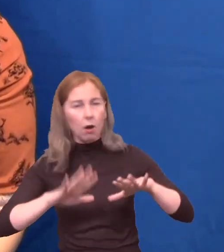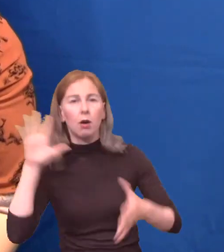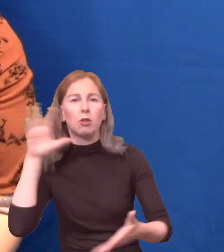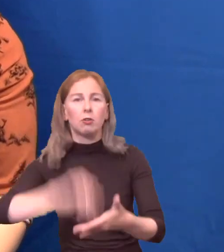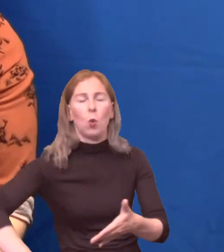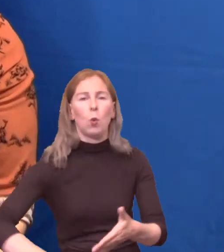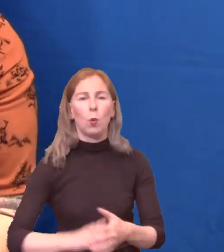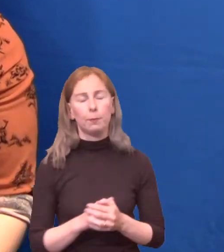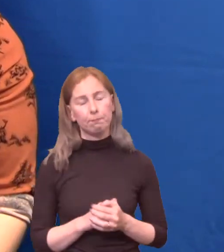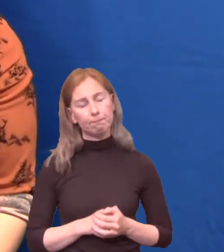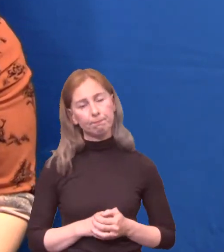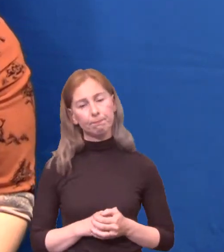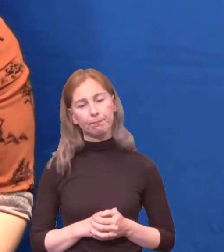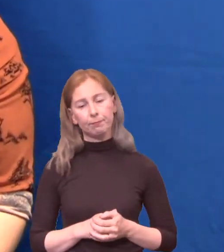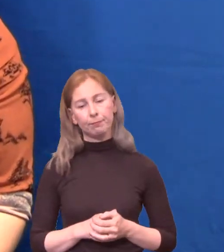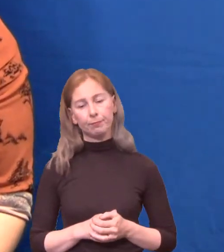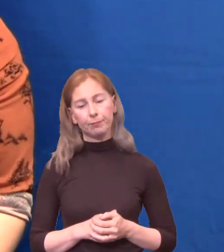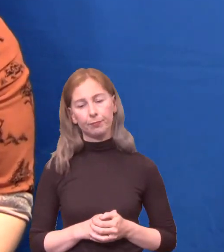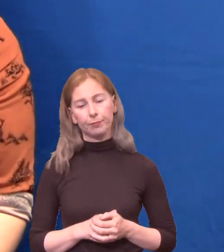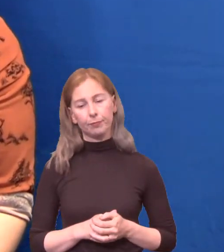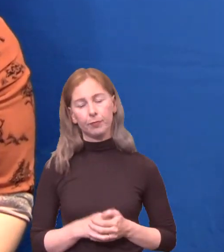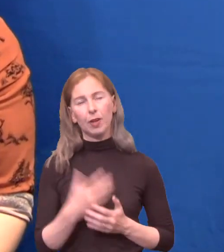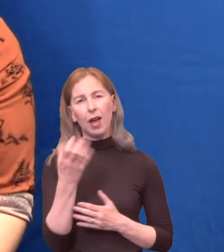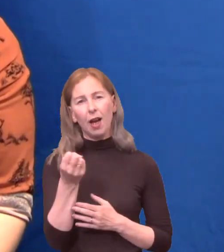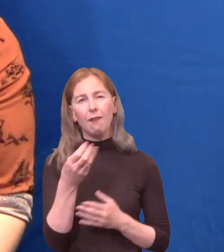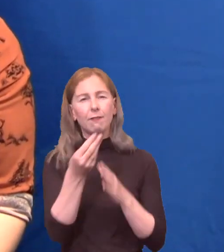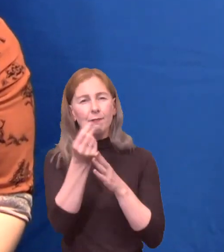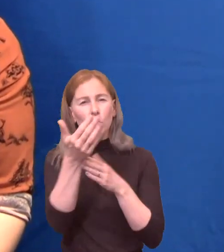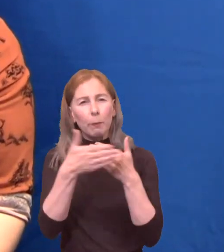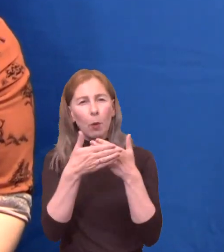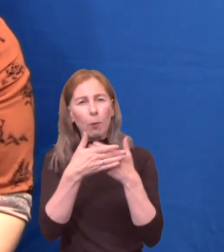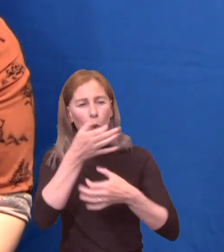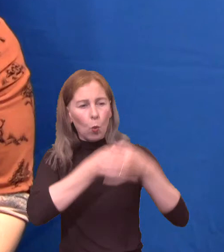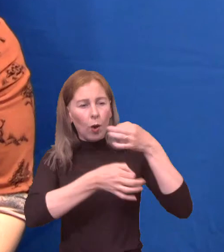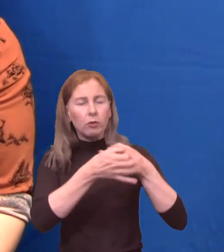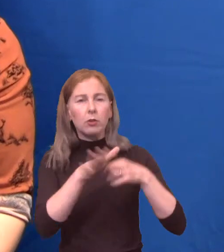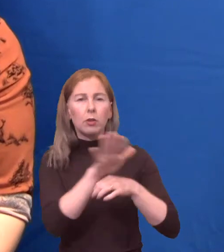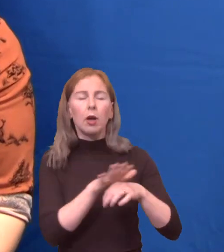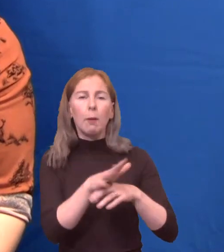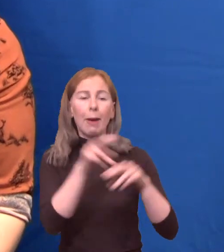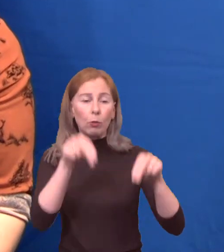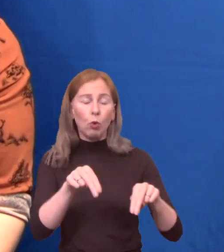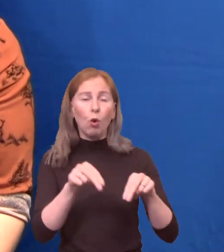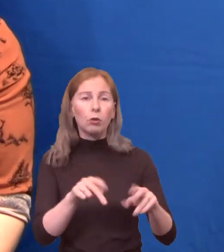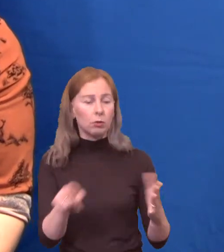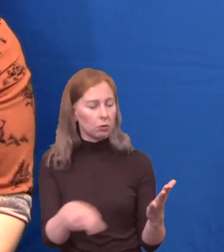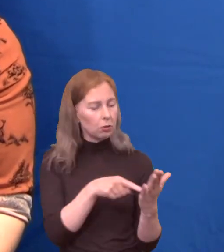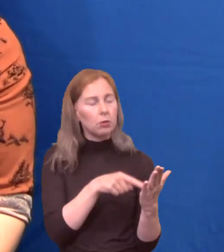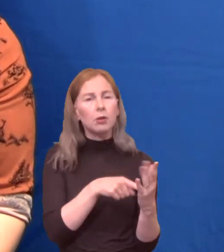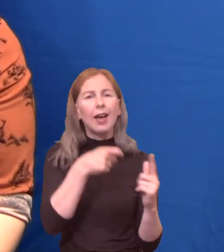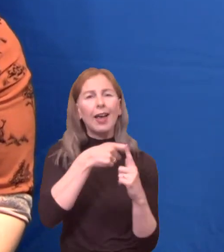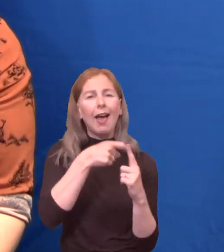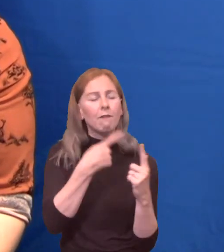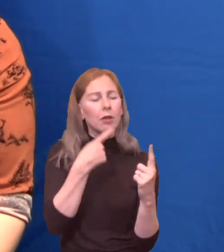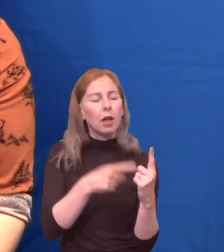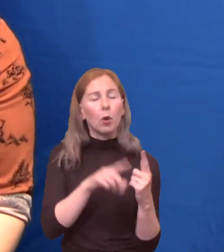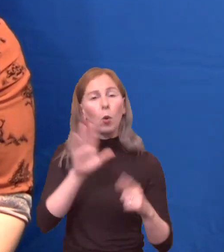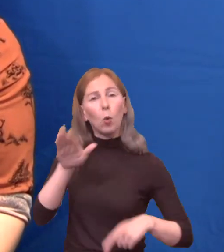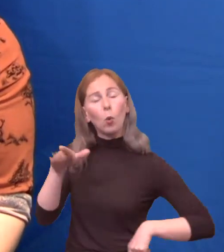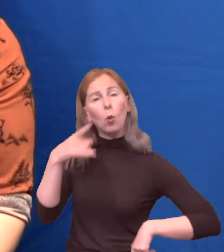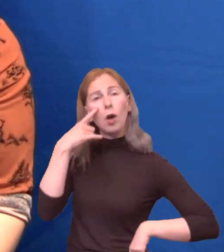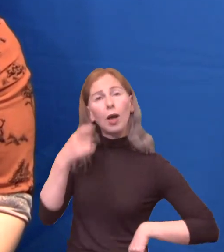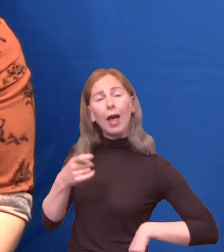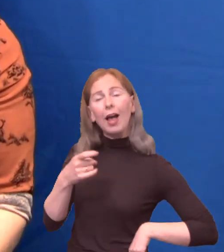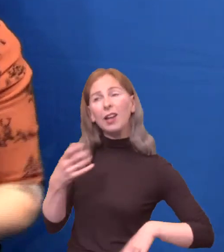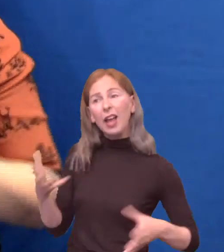more questions around dogs. Kev Hall on Facebook has asked whether we can encourage vets to tell dog owners to update their chip details when they